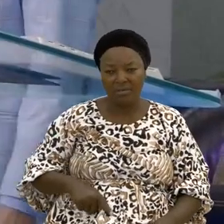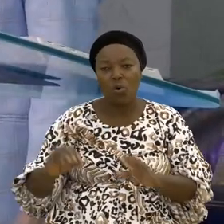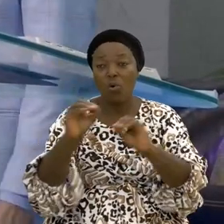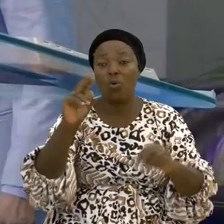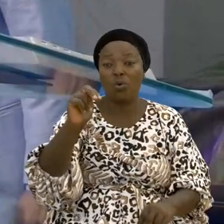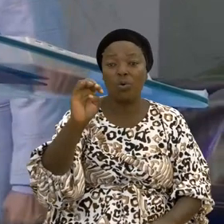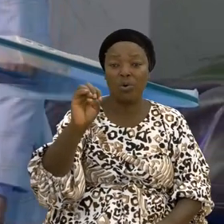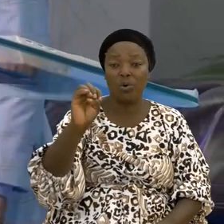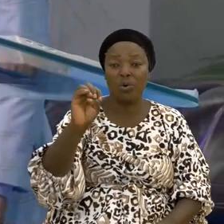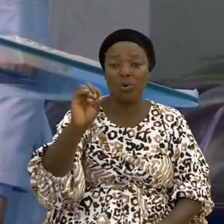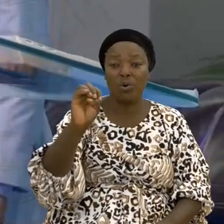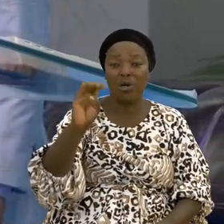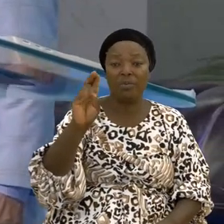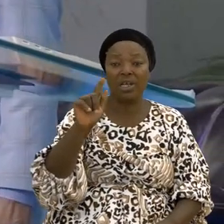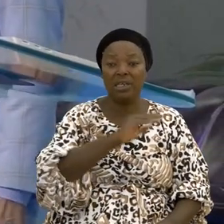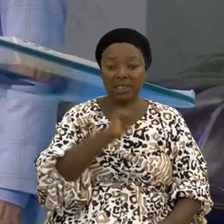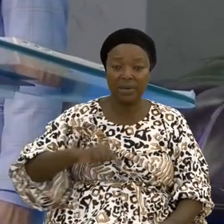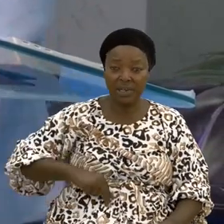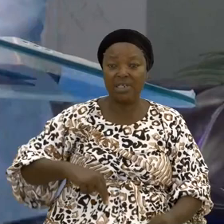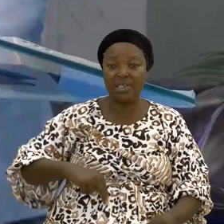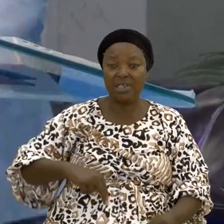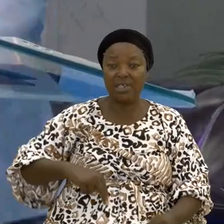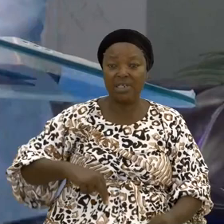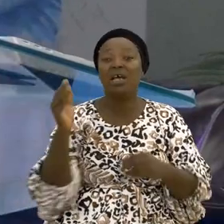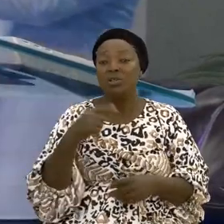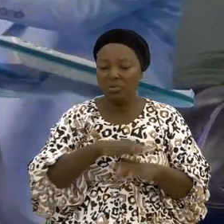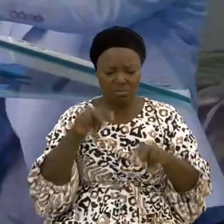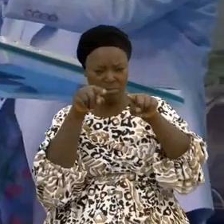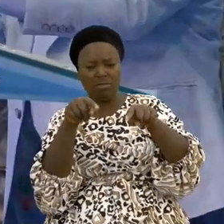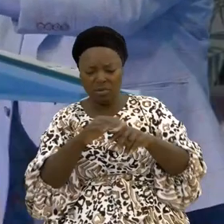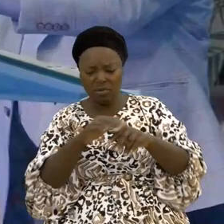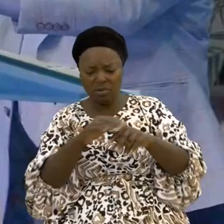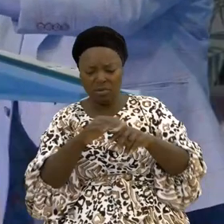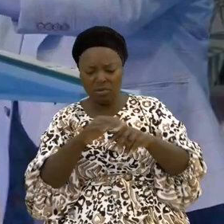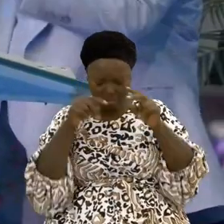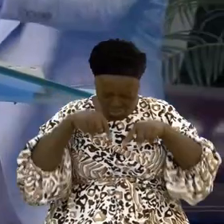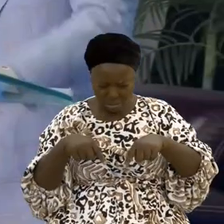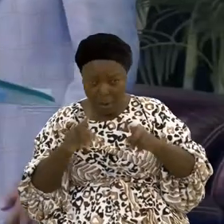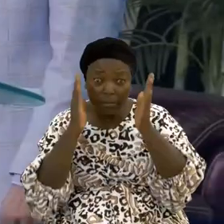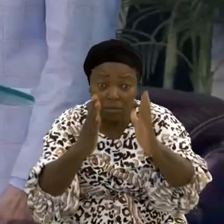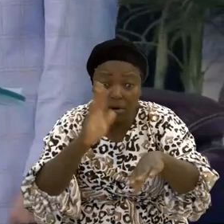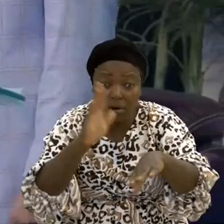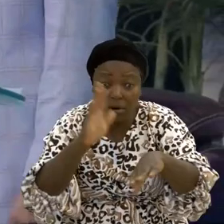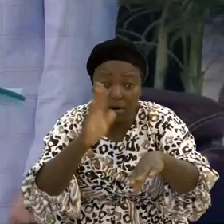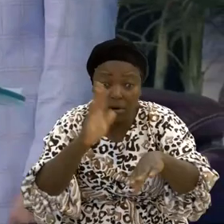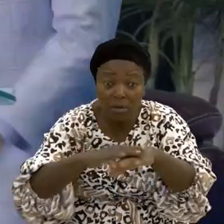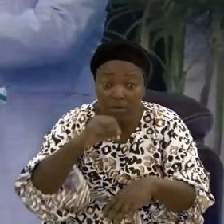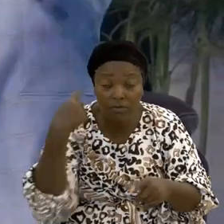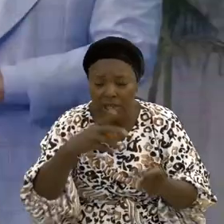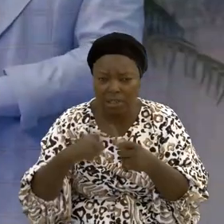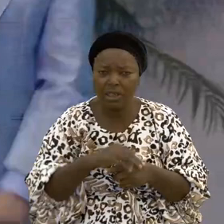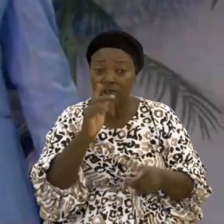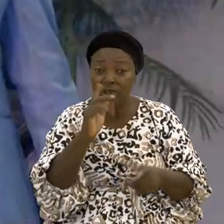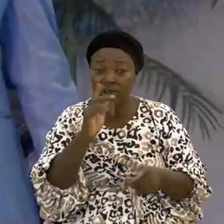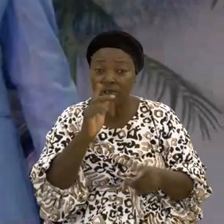Nebuchadnezzar, they didn't look down. They looked at his face, at the one that wanted to burn them in the